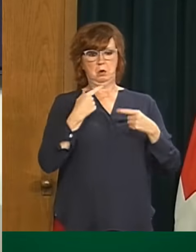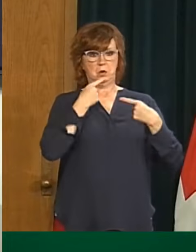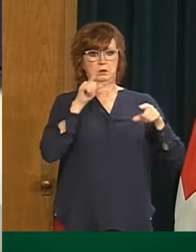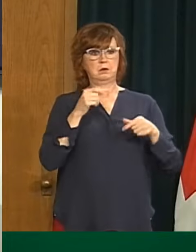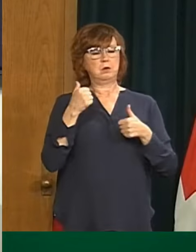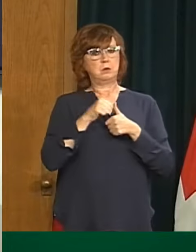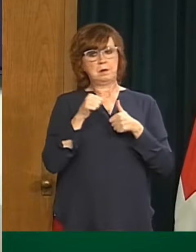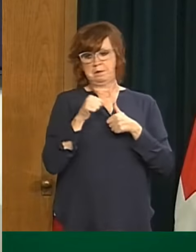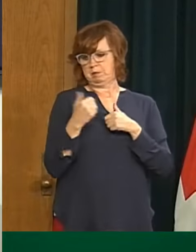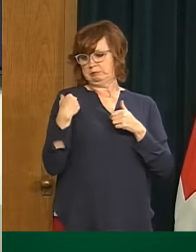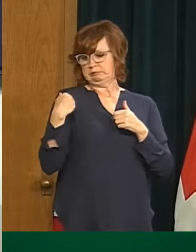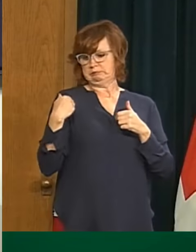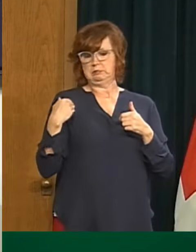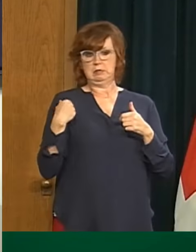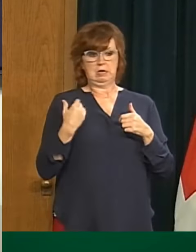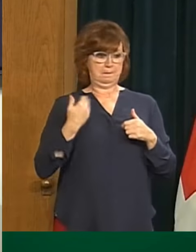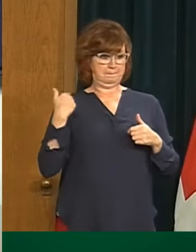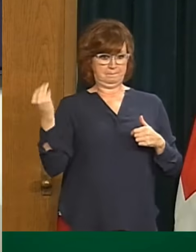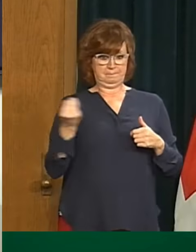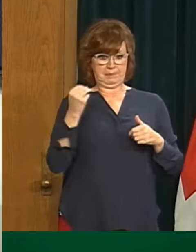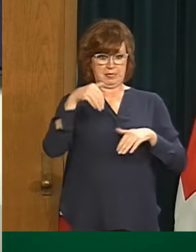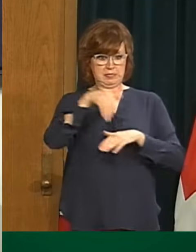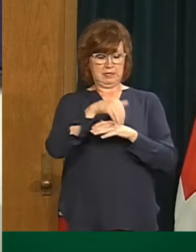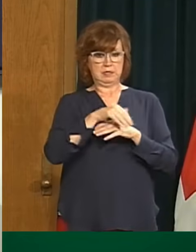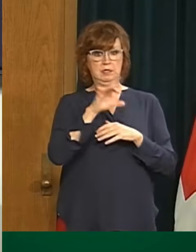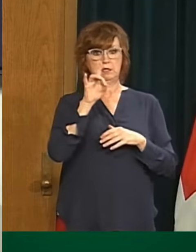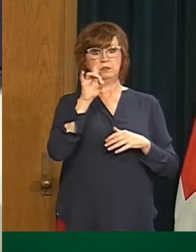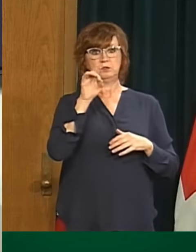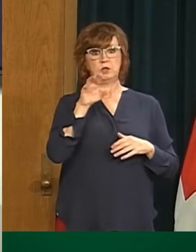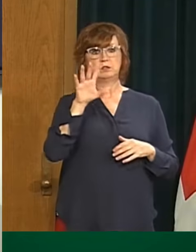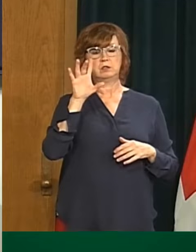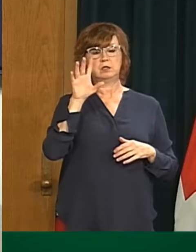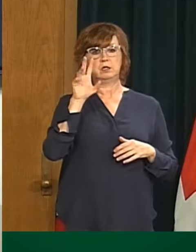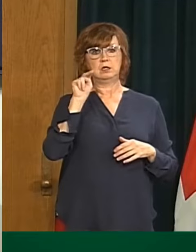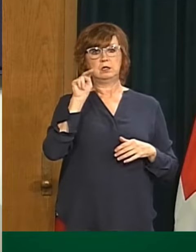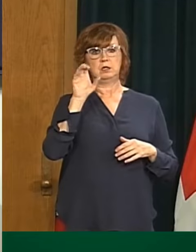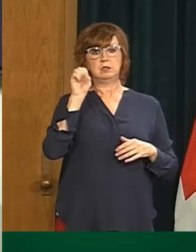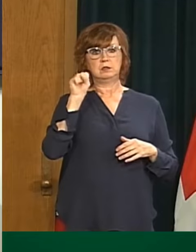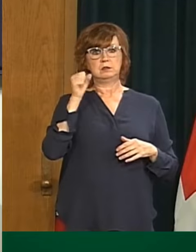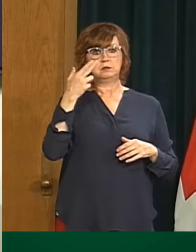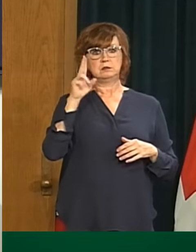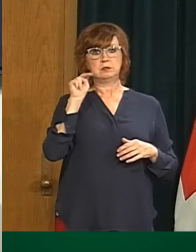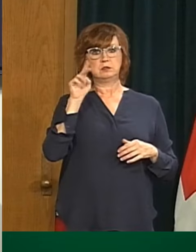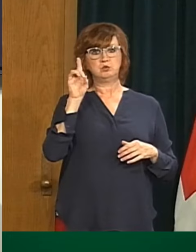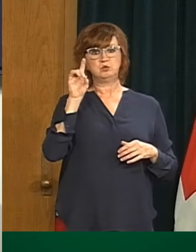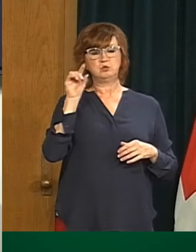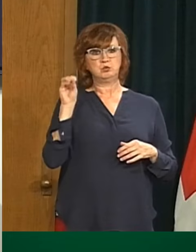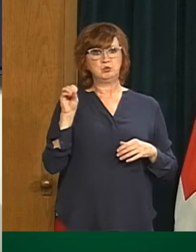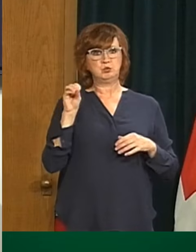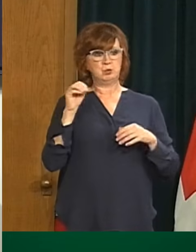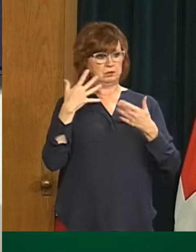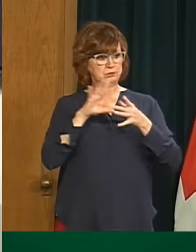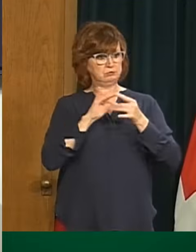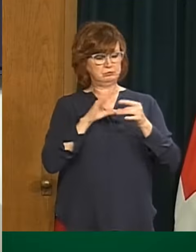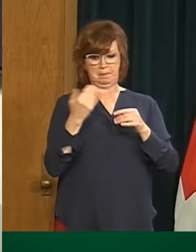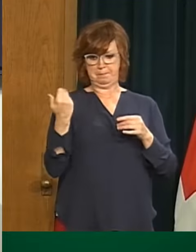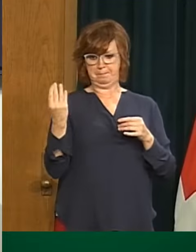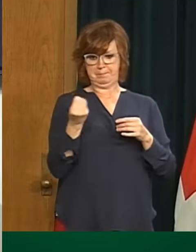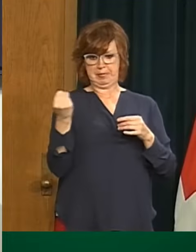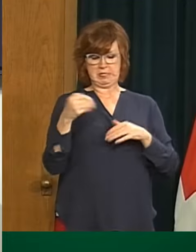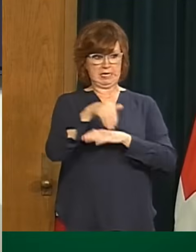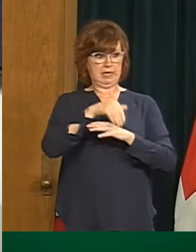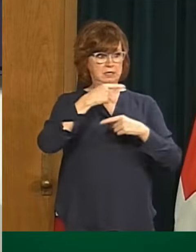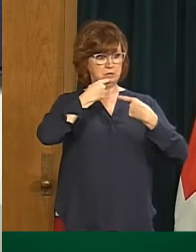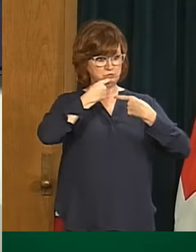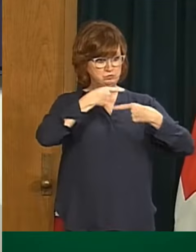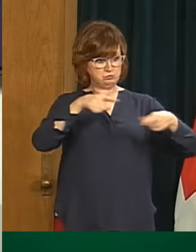official notification was submitted on Monday night, and while we don't believe that there was any additional risk created to staff or public because of this delay in the